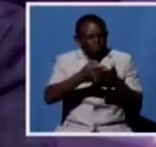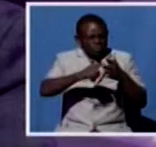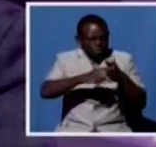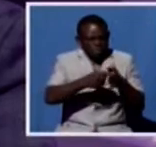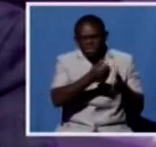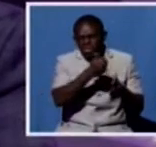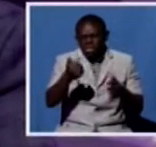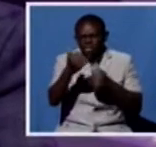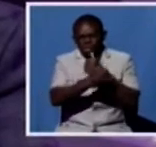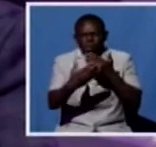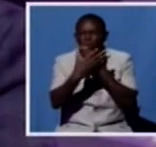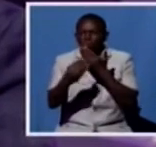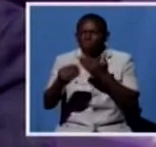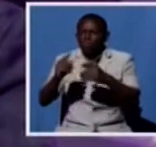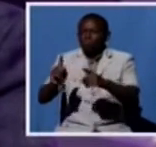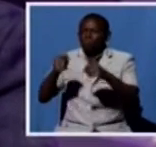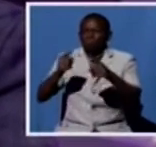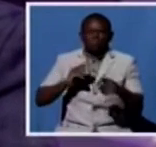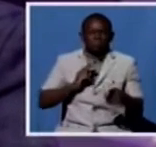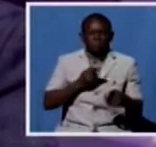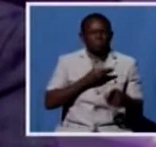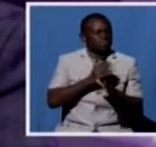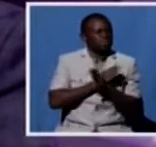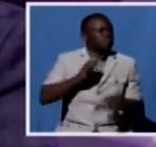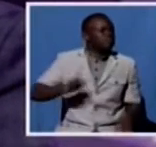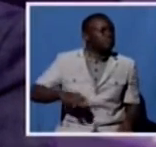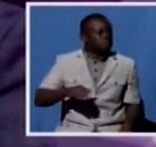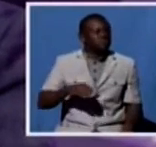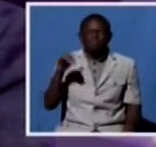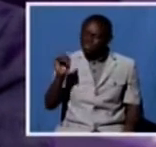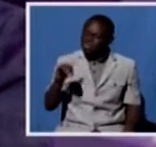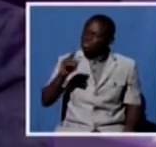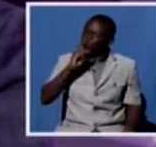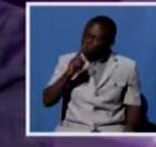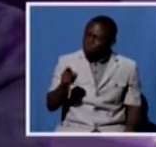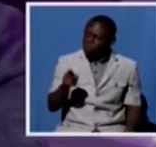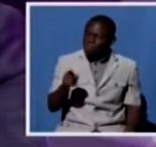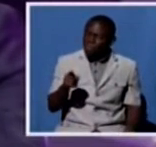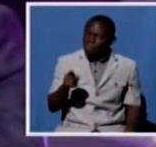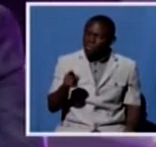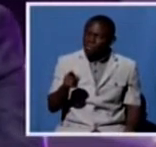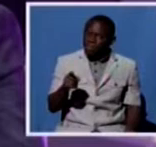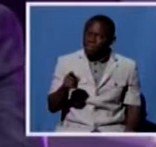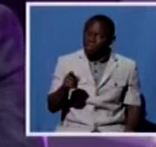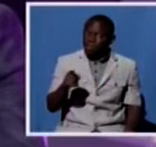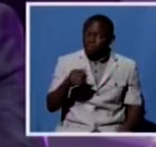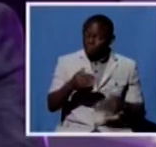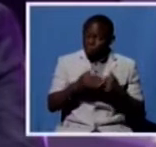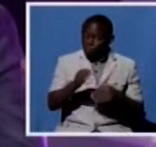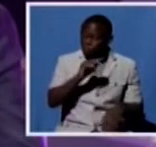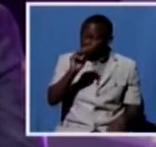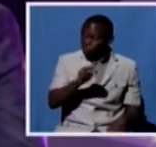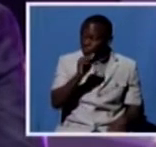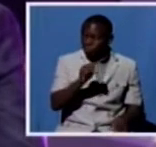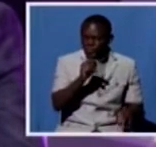we are doing, what we tend to see are always negative sentiments. On Monday, I'm receiving a delegation of 8 people